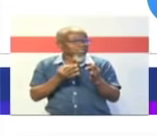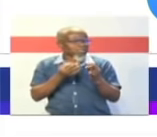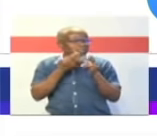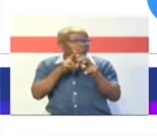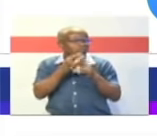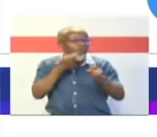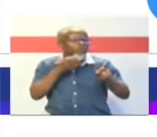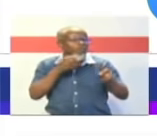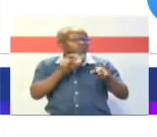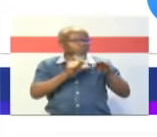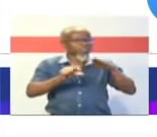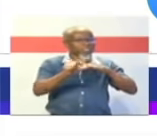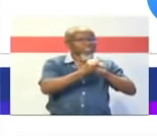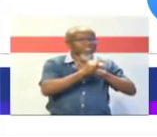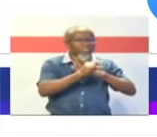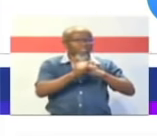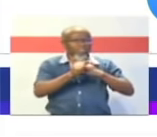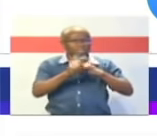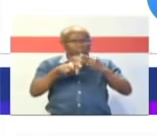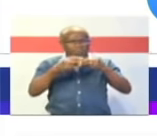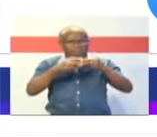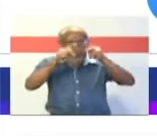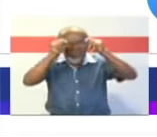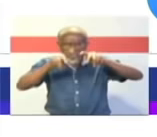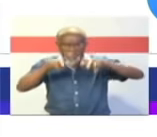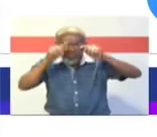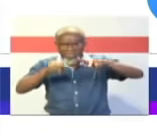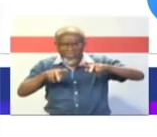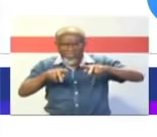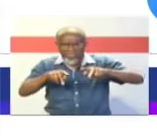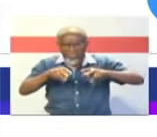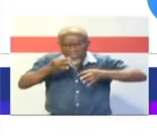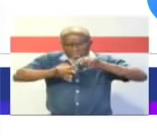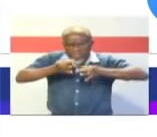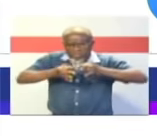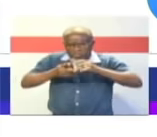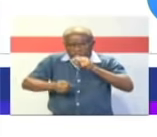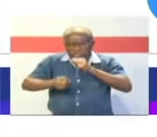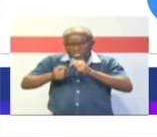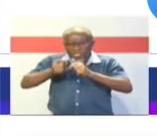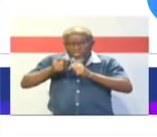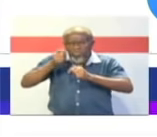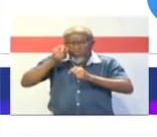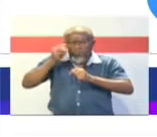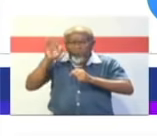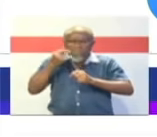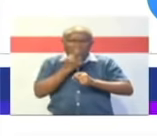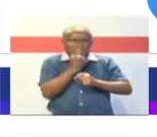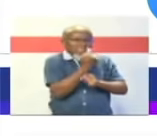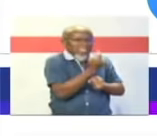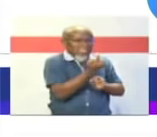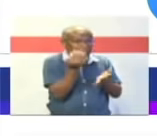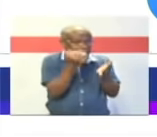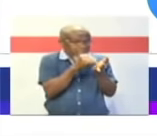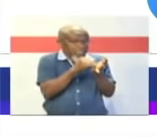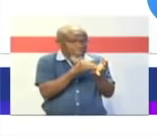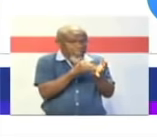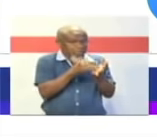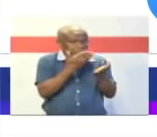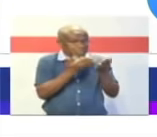report out of Grenada concerning the sample, is Trinidad going to communicate back to Grenada to